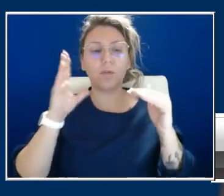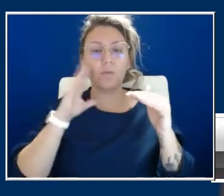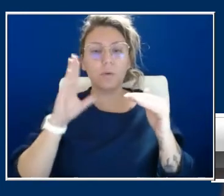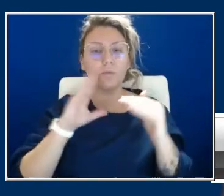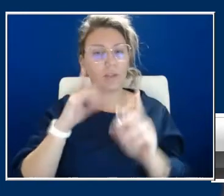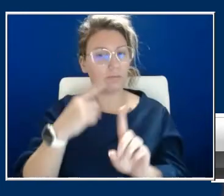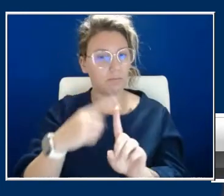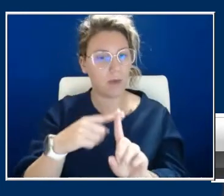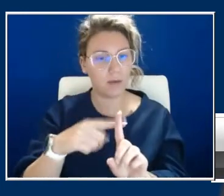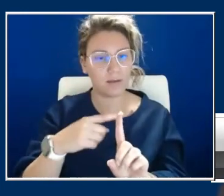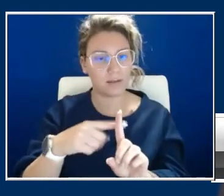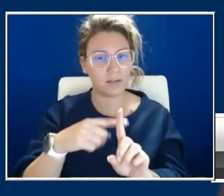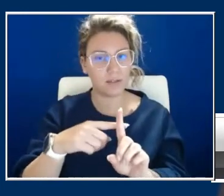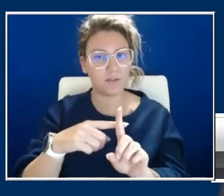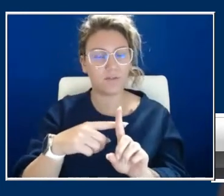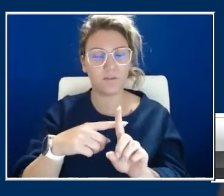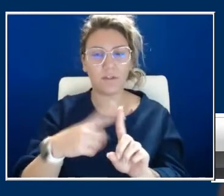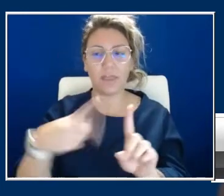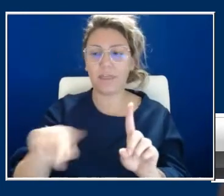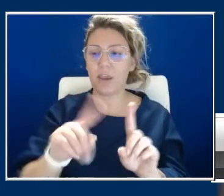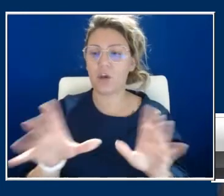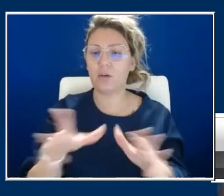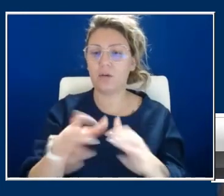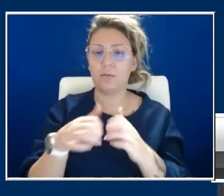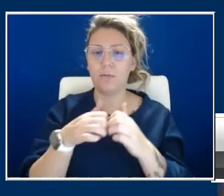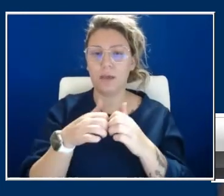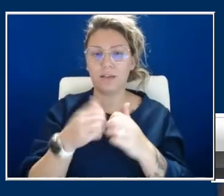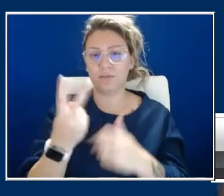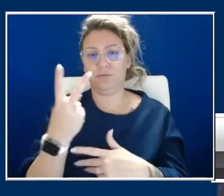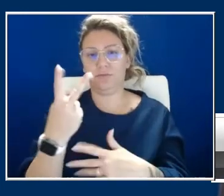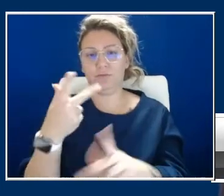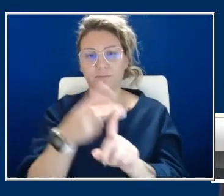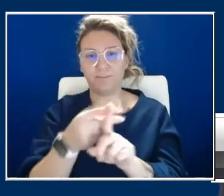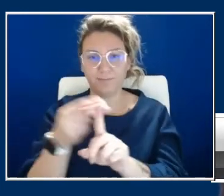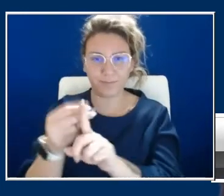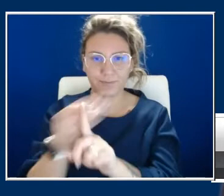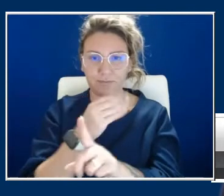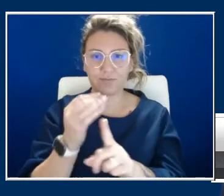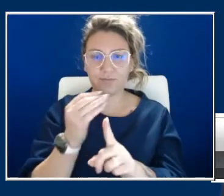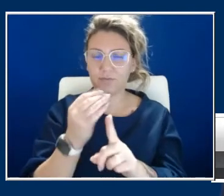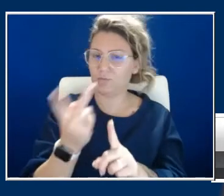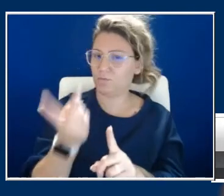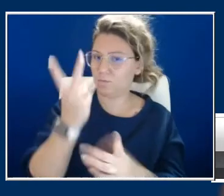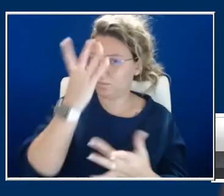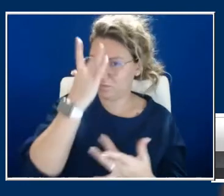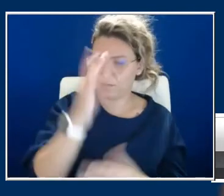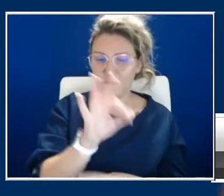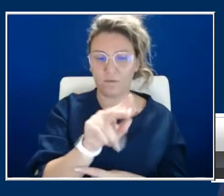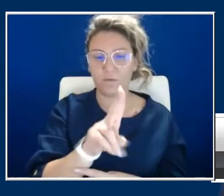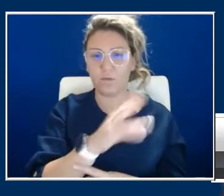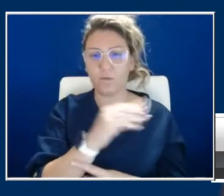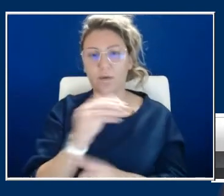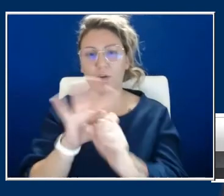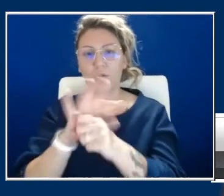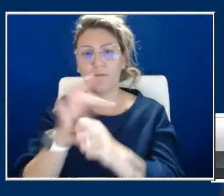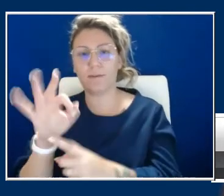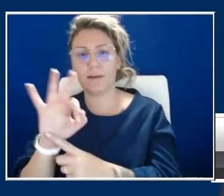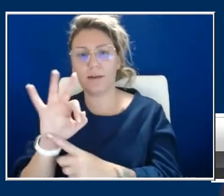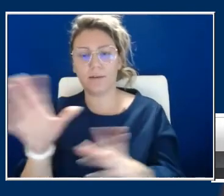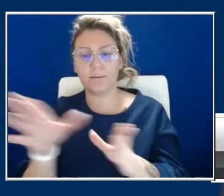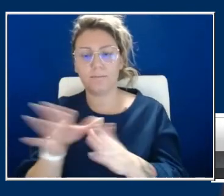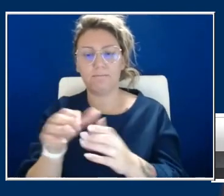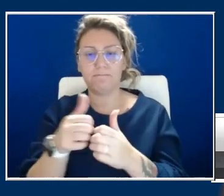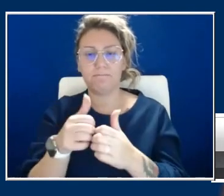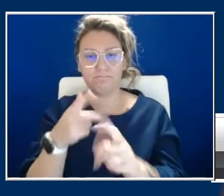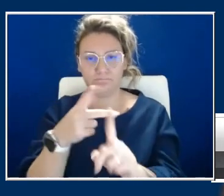positive. They're combining these two vaccines and these two diseases, influenza and COVID-19. So very